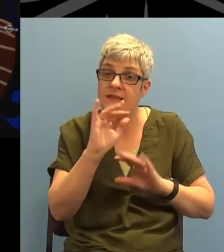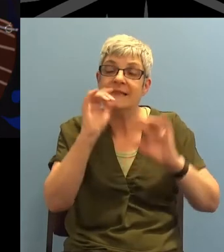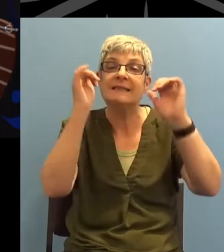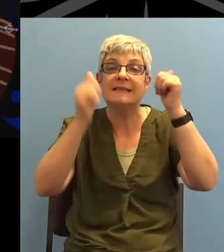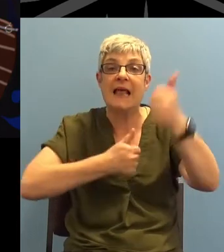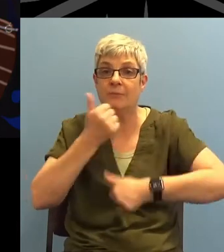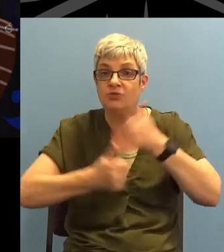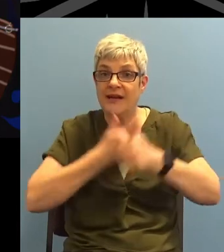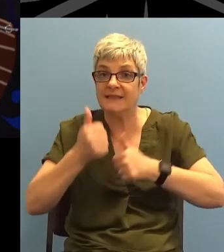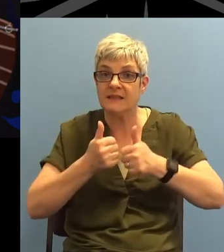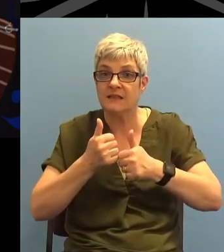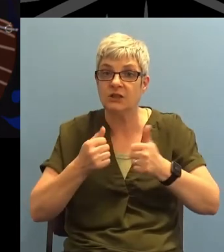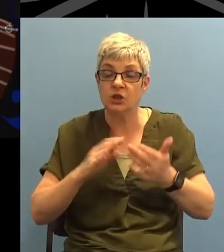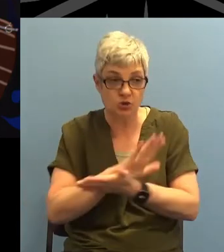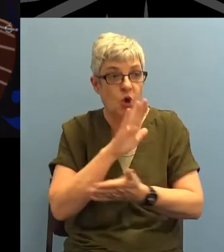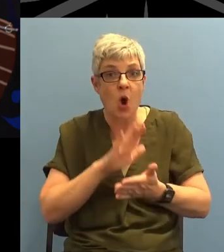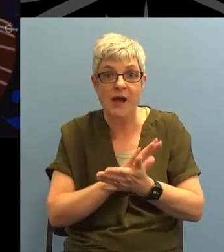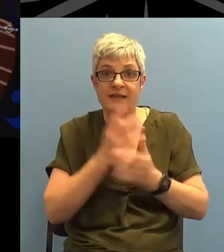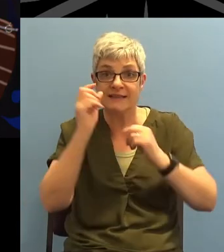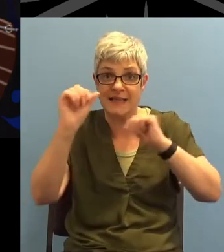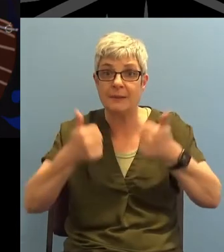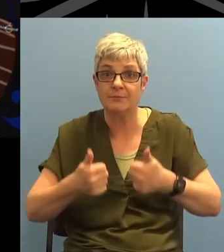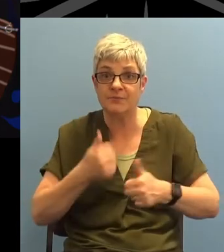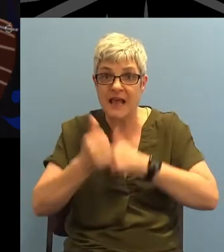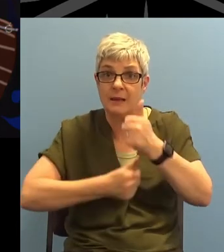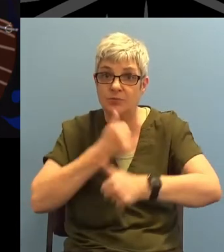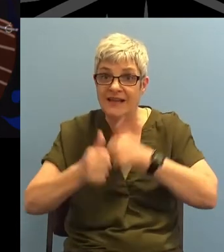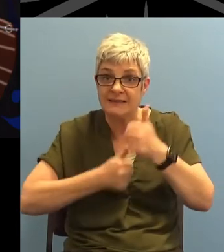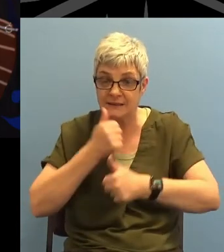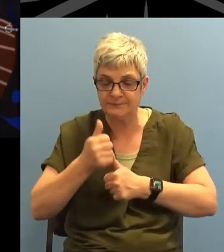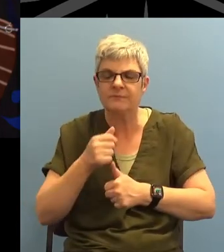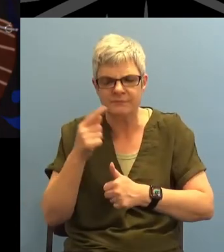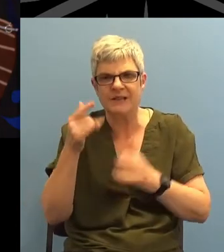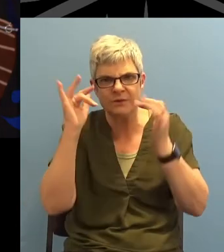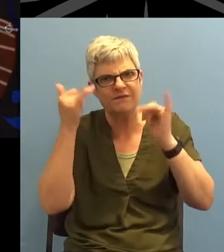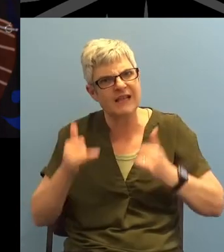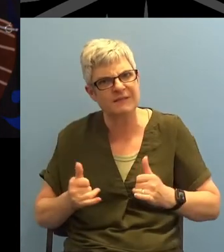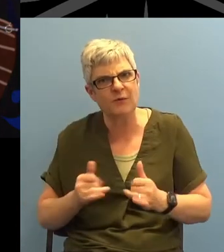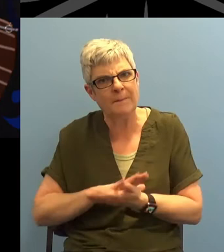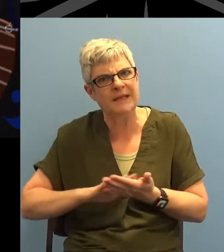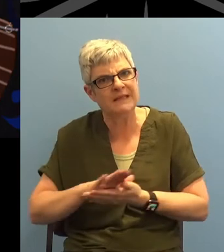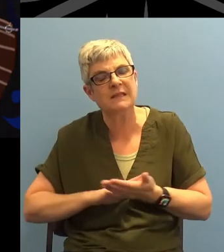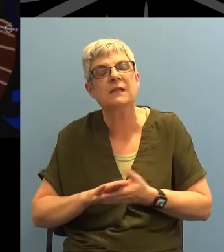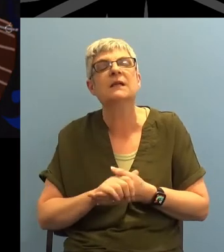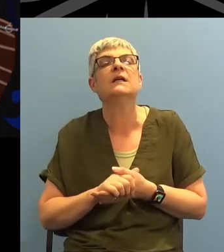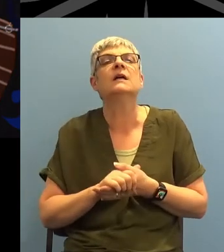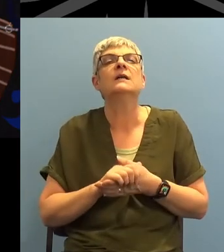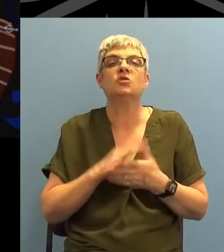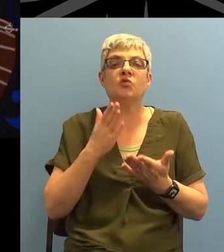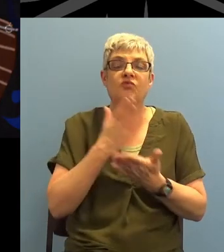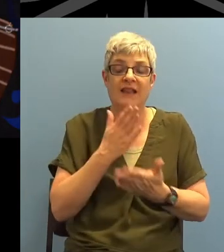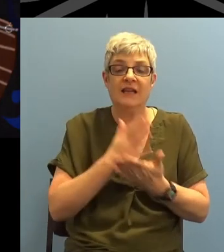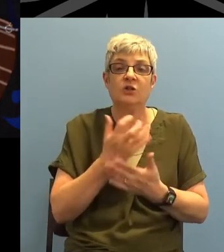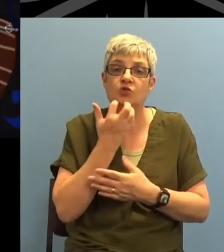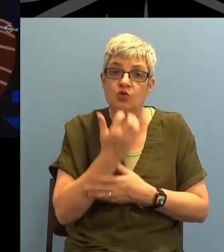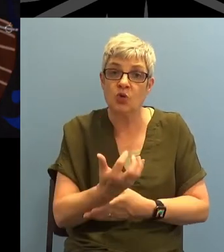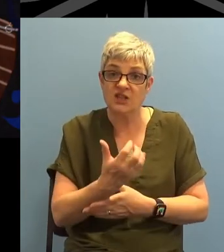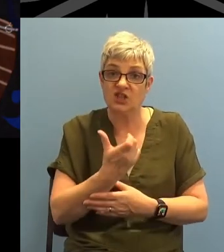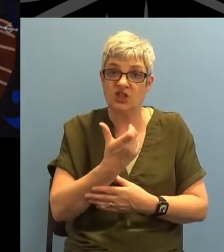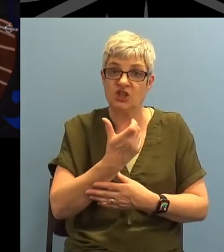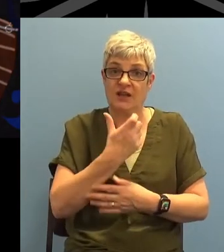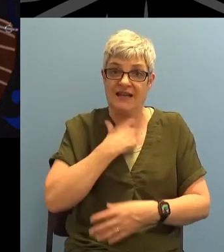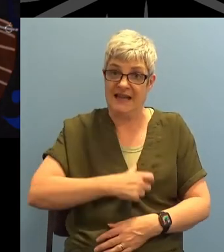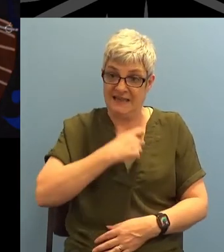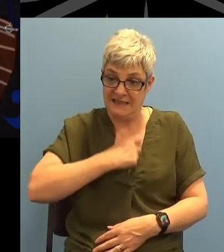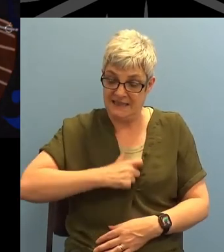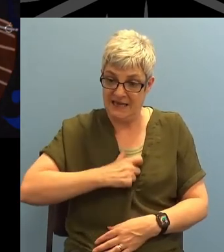enjoy. That's what festival's all about. And there's a strong element of truth, isn't there, in the idea that the Jewish identity is expressed in food